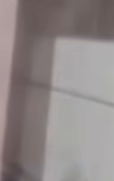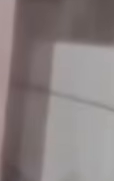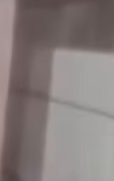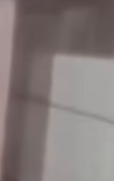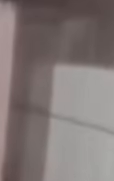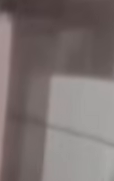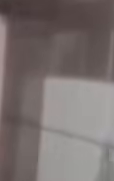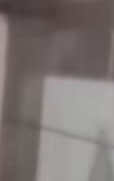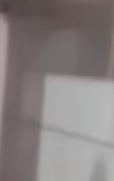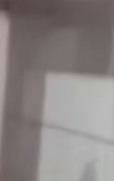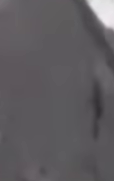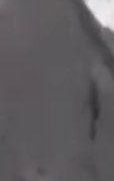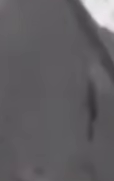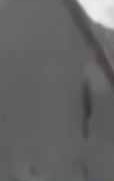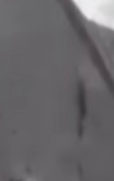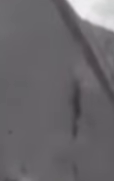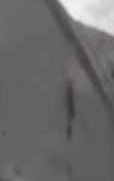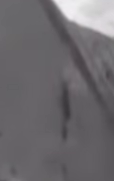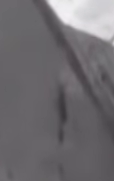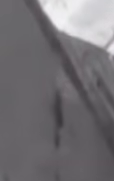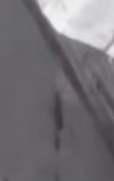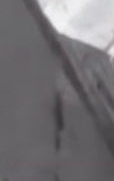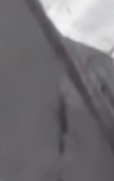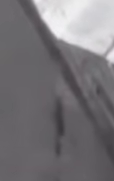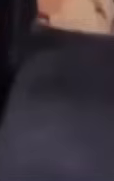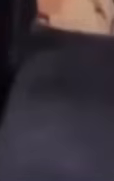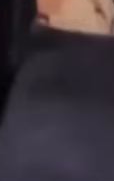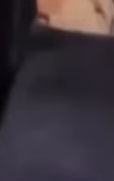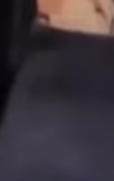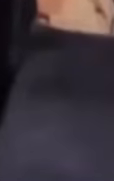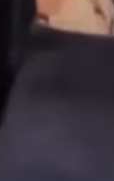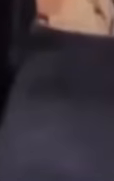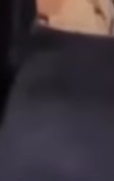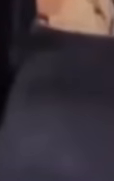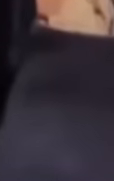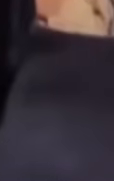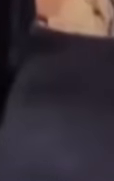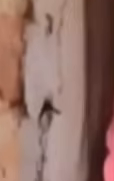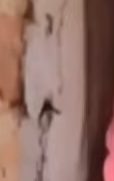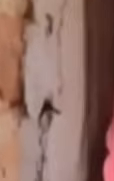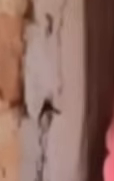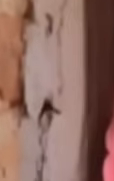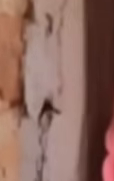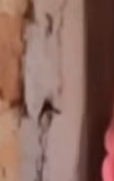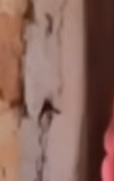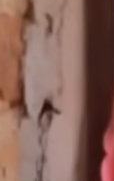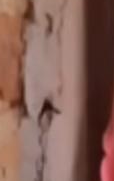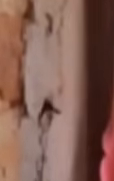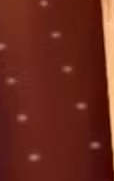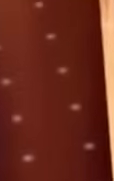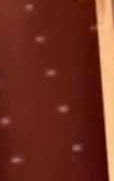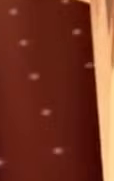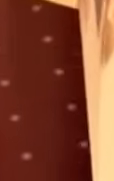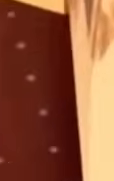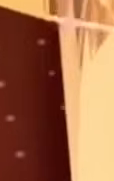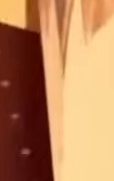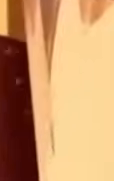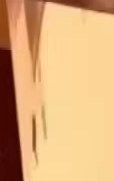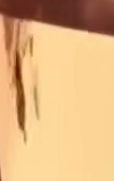Bukedde TV 1 ku ntikko, wuuno omujaasi agitenda ku byeyafunamu nga mukazi wa amutemyeko omukono. Mwebale nnyo, mwebalire ddala.